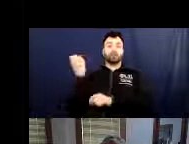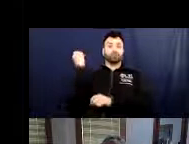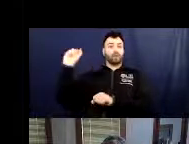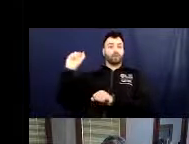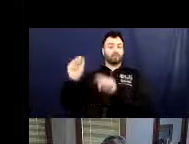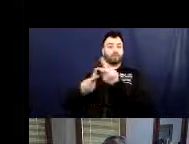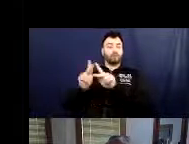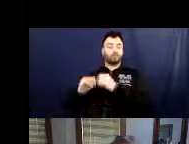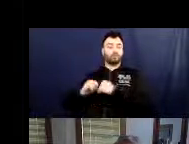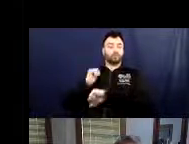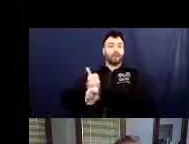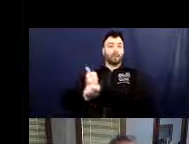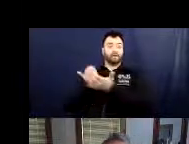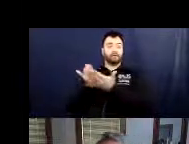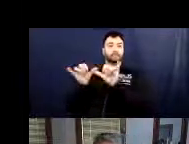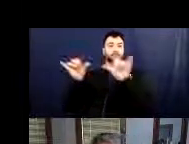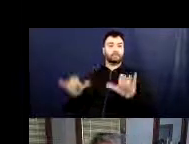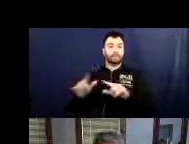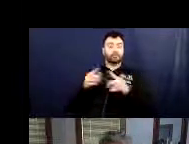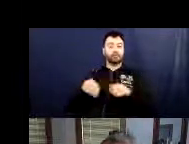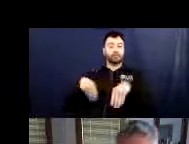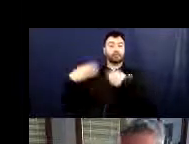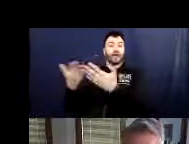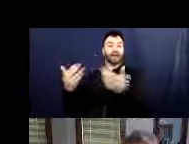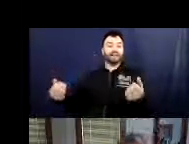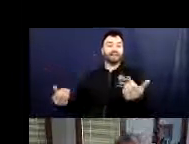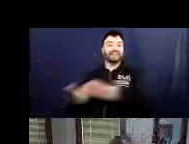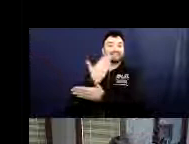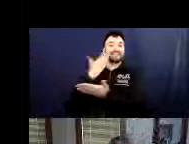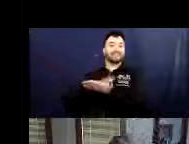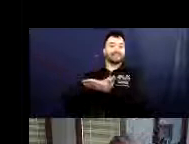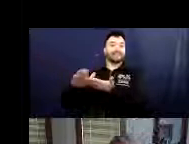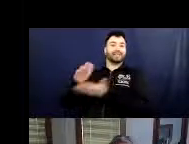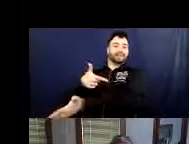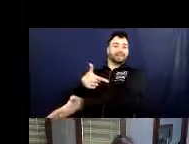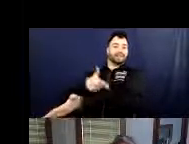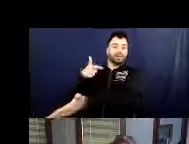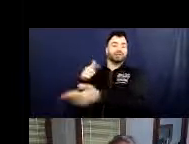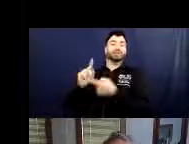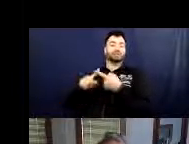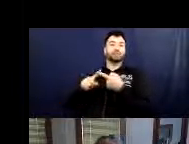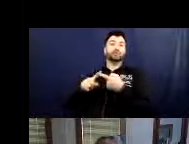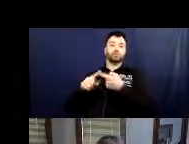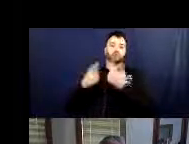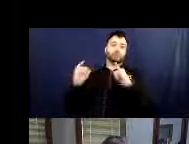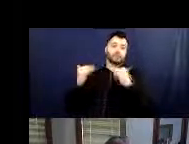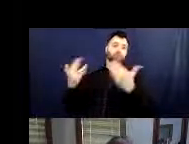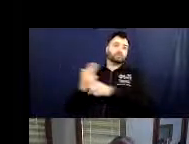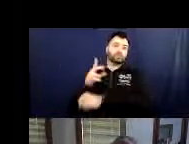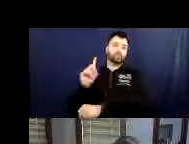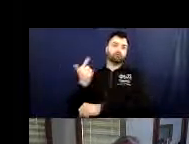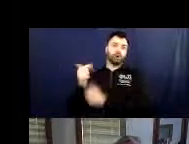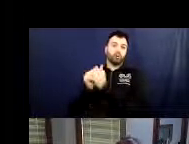the needles that were clean to those users so they wouldn't pass around HIV. Because what is the greater